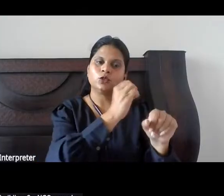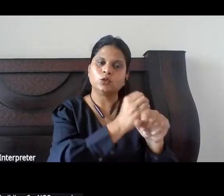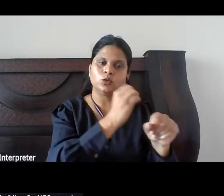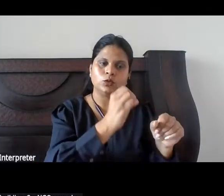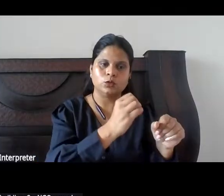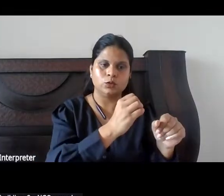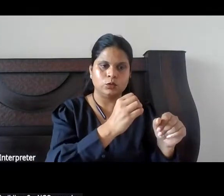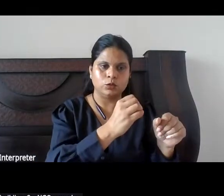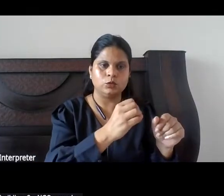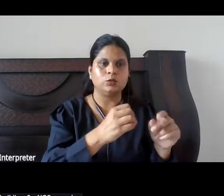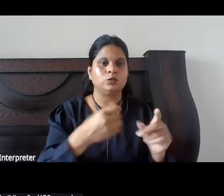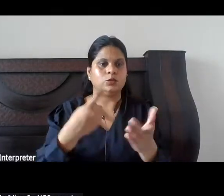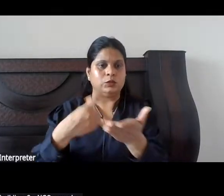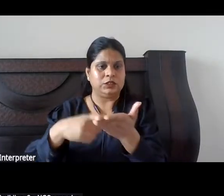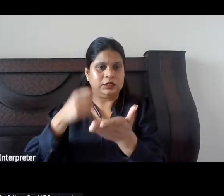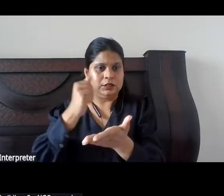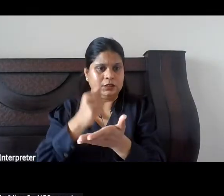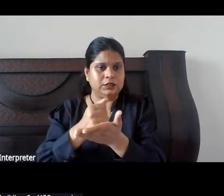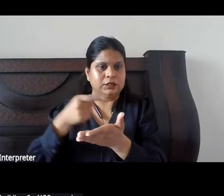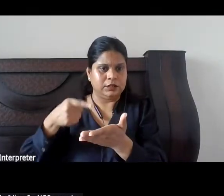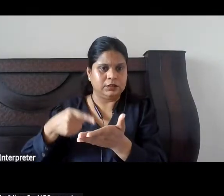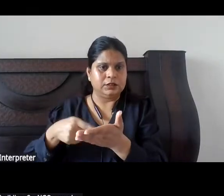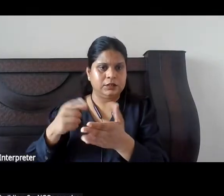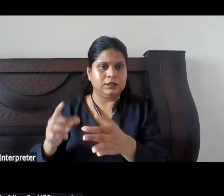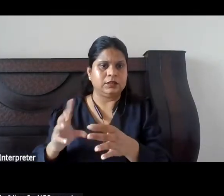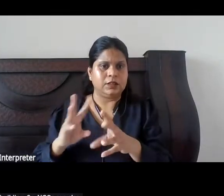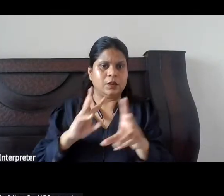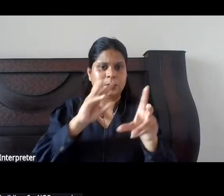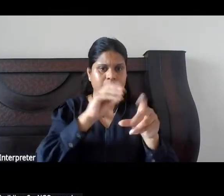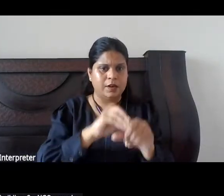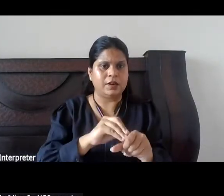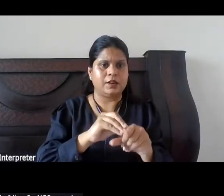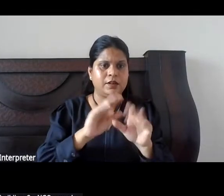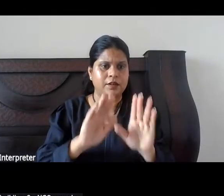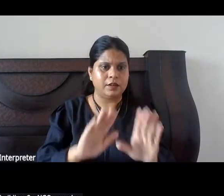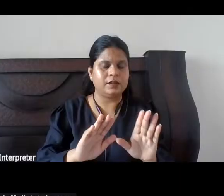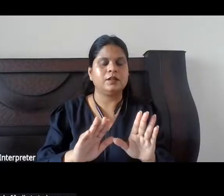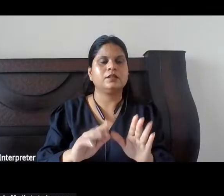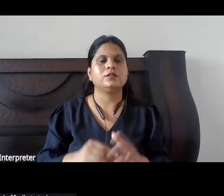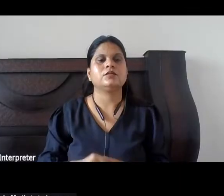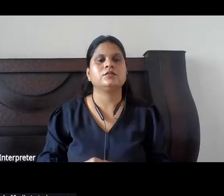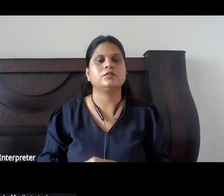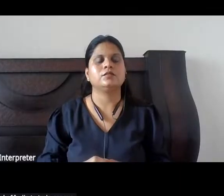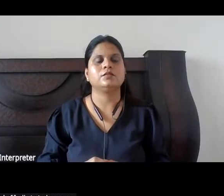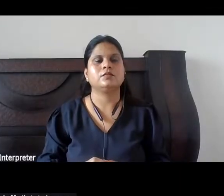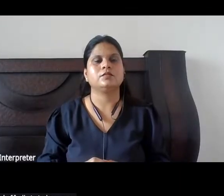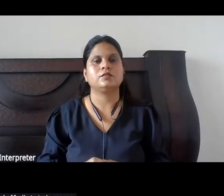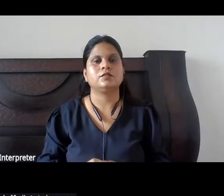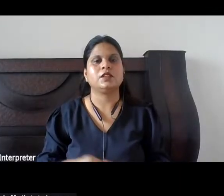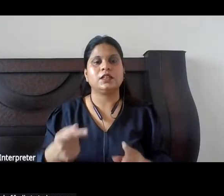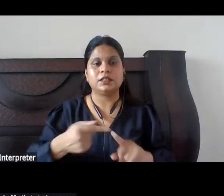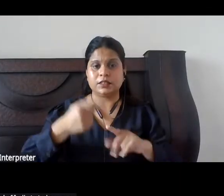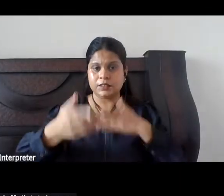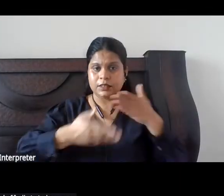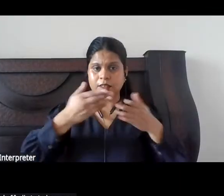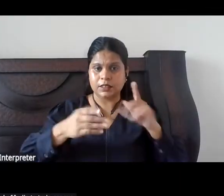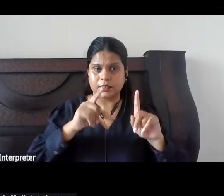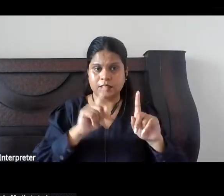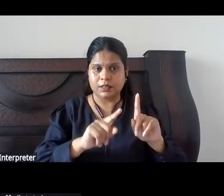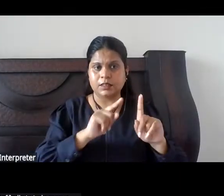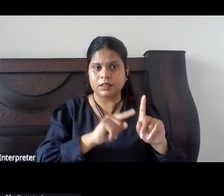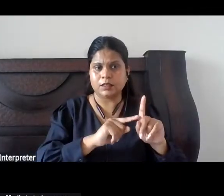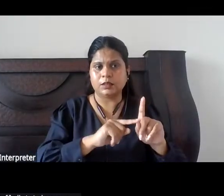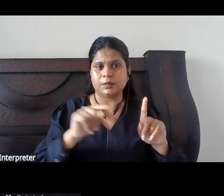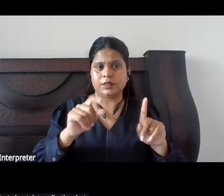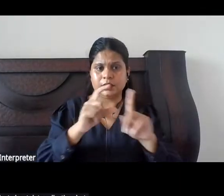of the Registrar General of India to train census enumerators. And this training should not be just about data collection, but